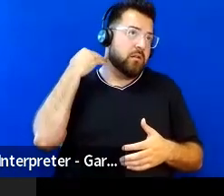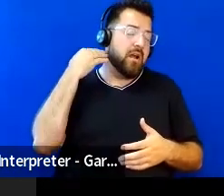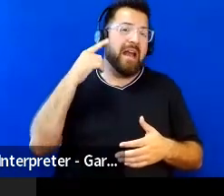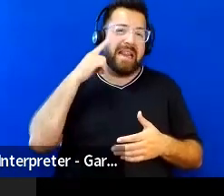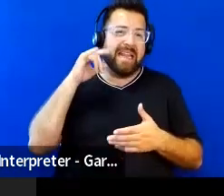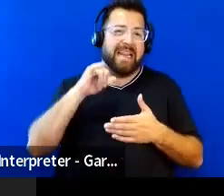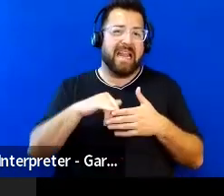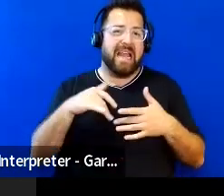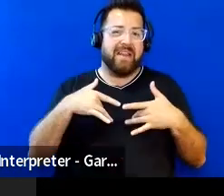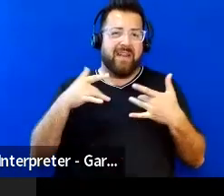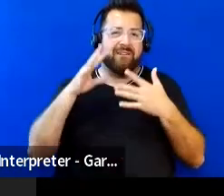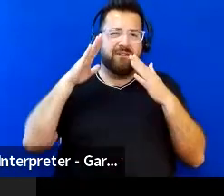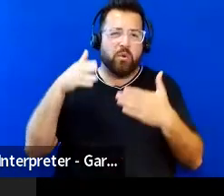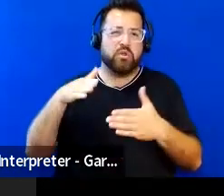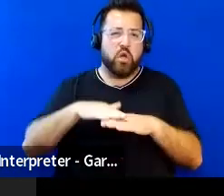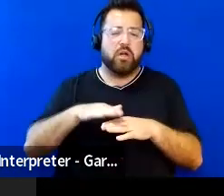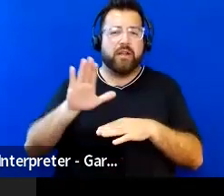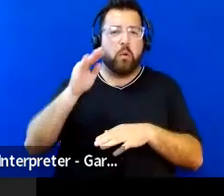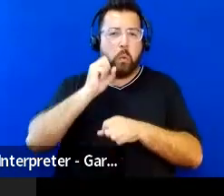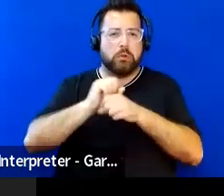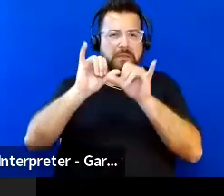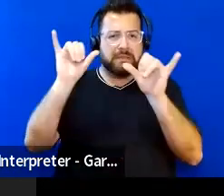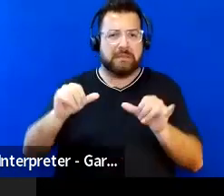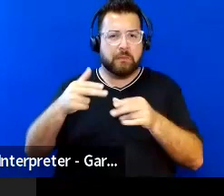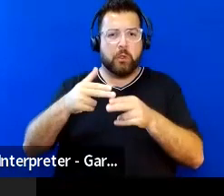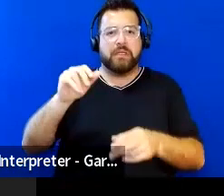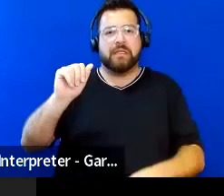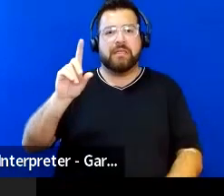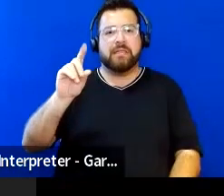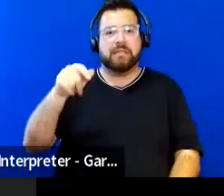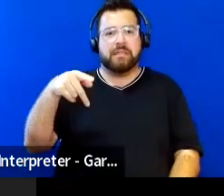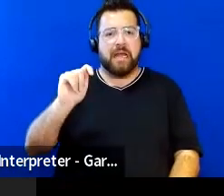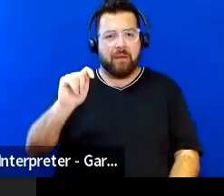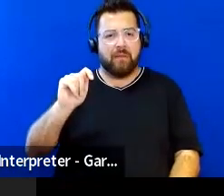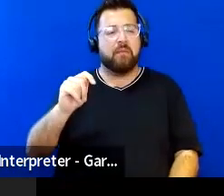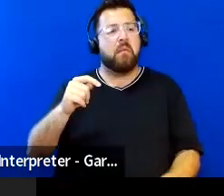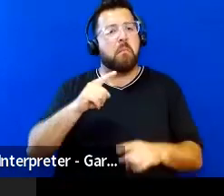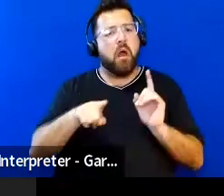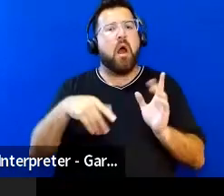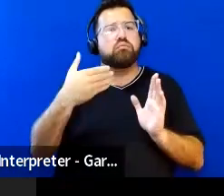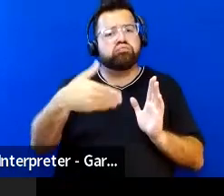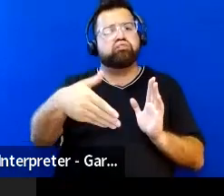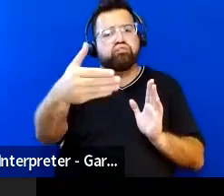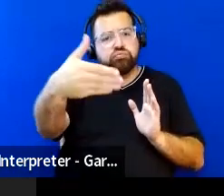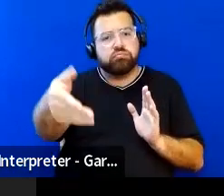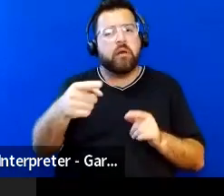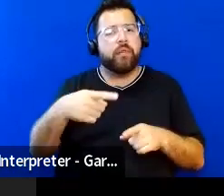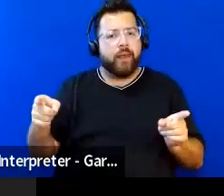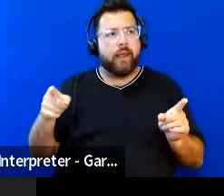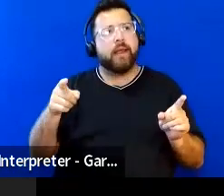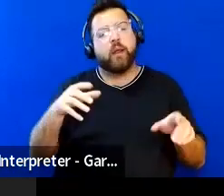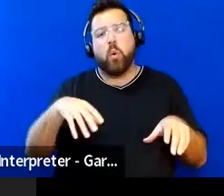on ADAPT, their homeworking system. They do, throughout the year and from time to time have